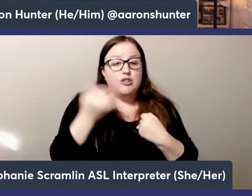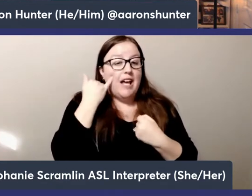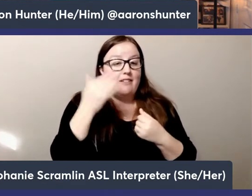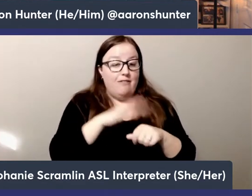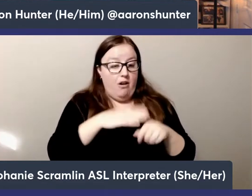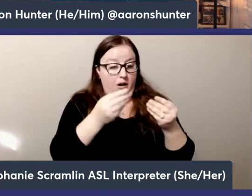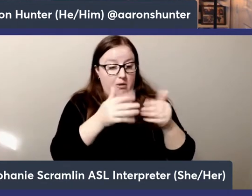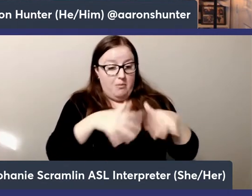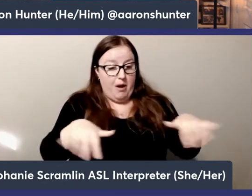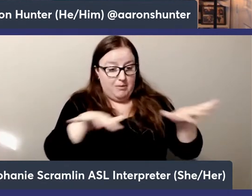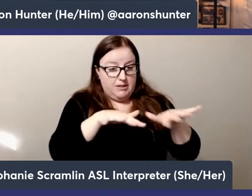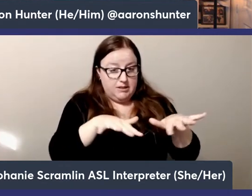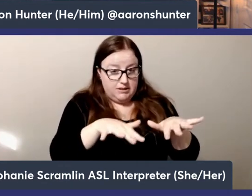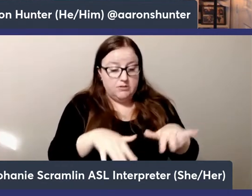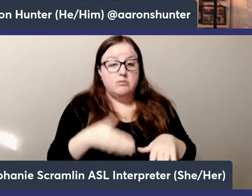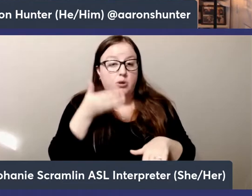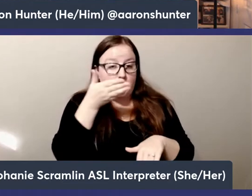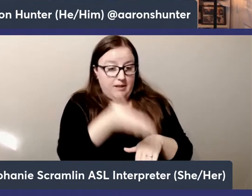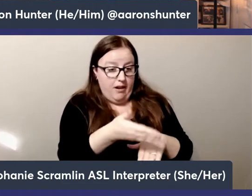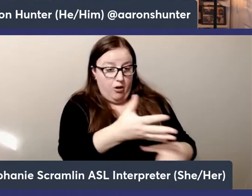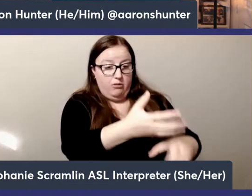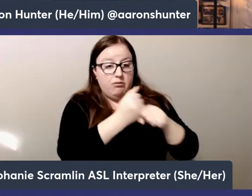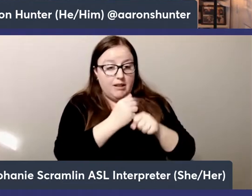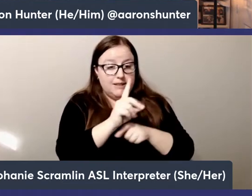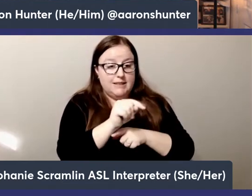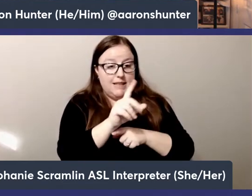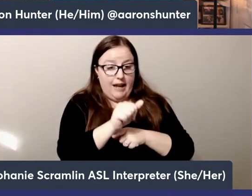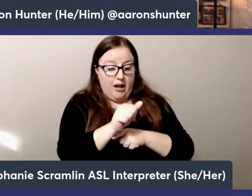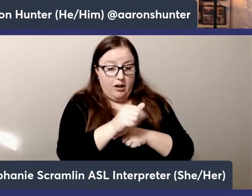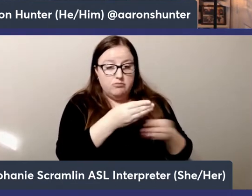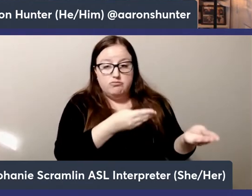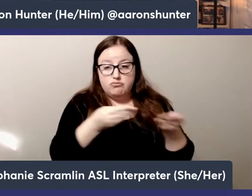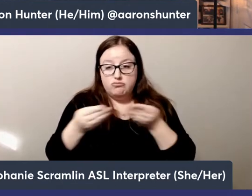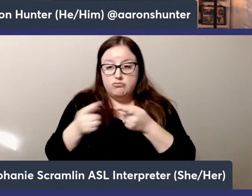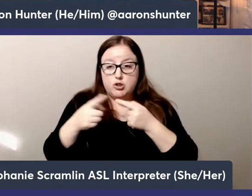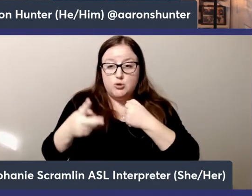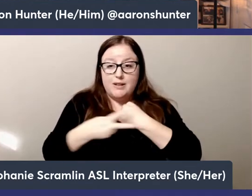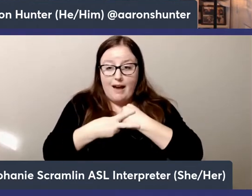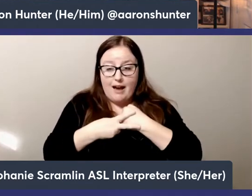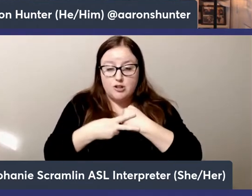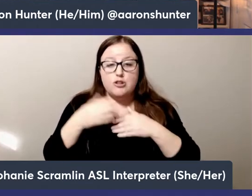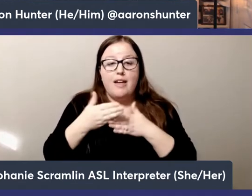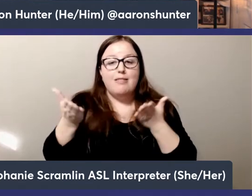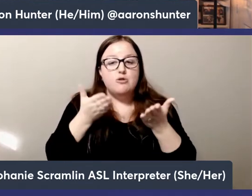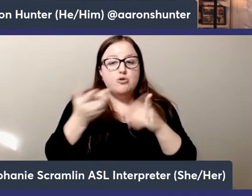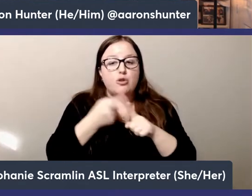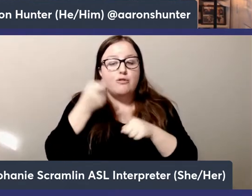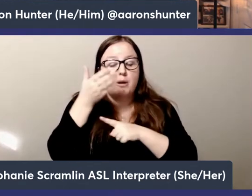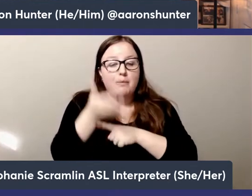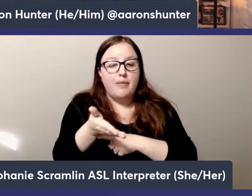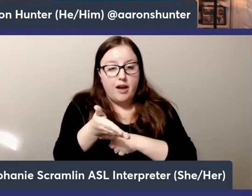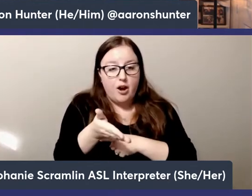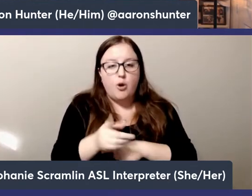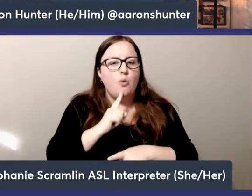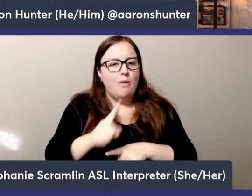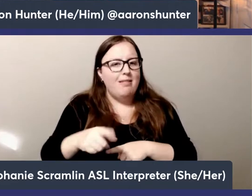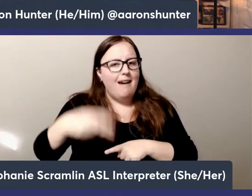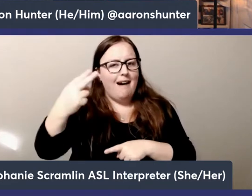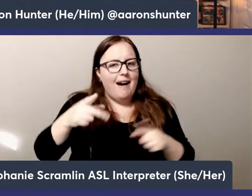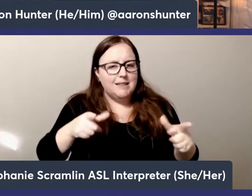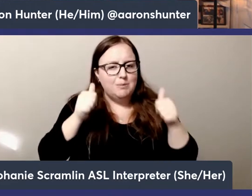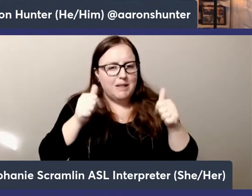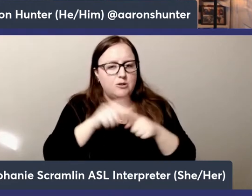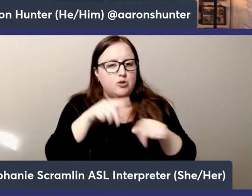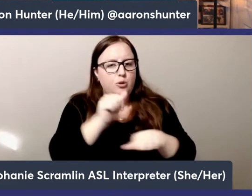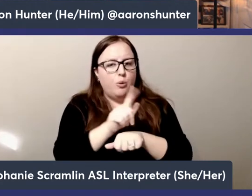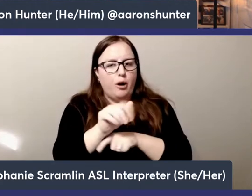where the data is. File cache goes on-prem, gets the data, brings it into the cache, and then serves it from there at really high speeds to these